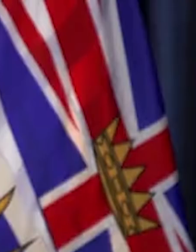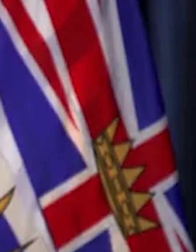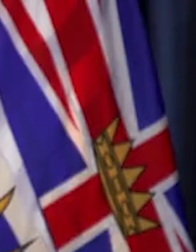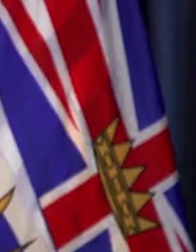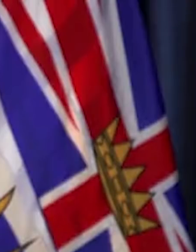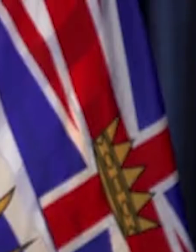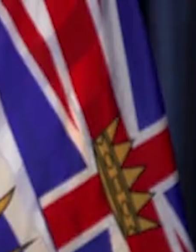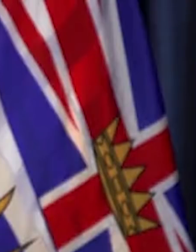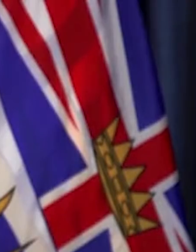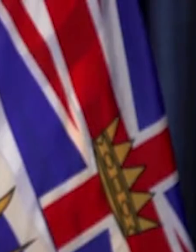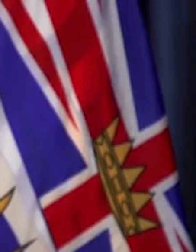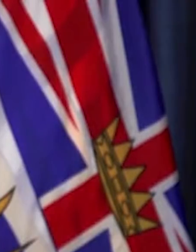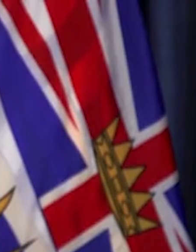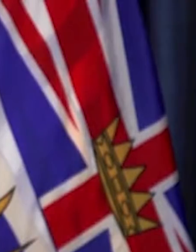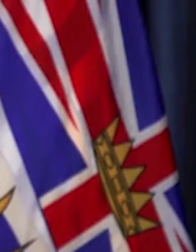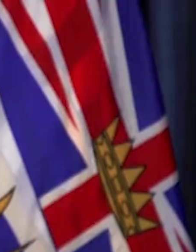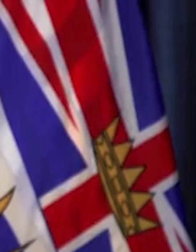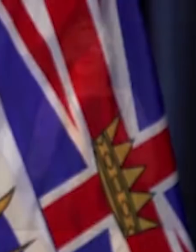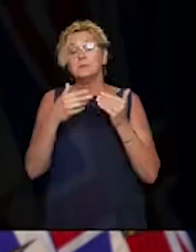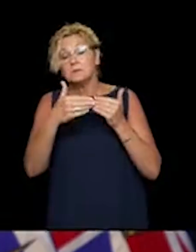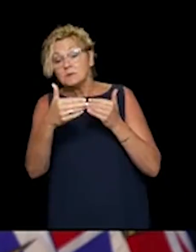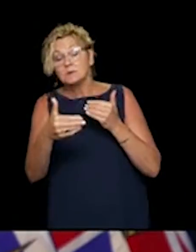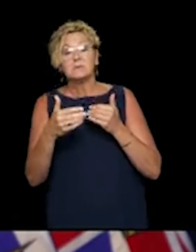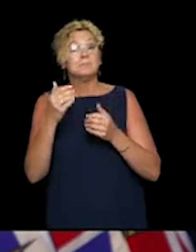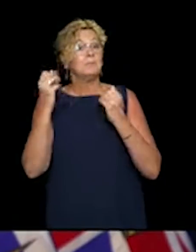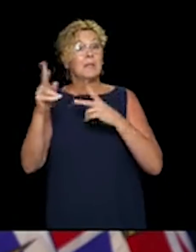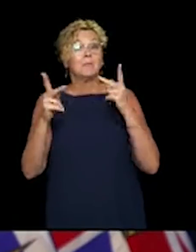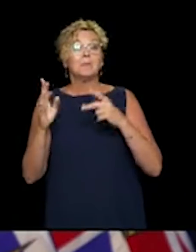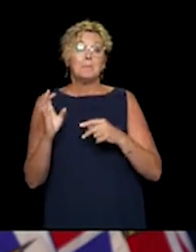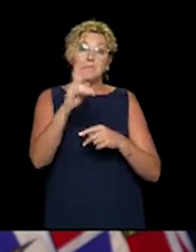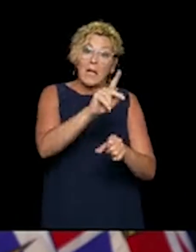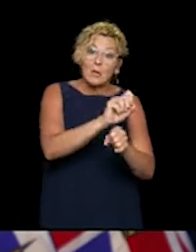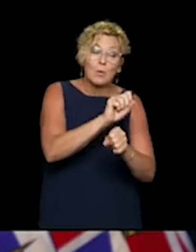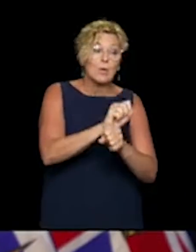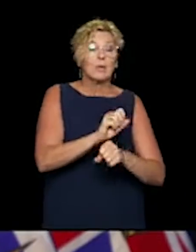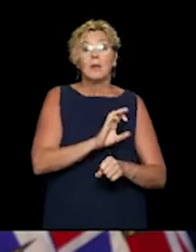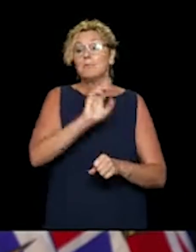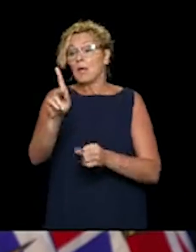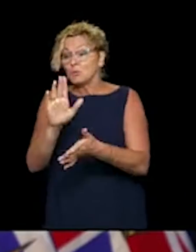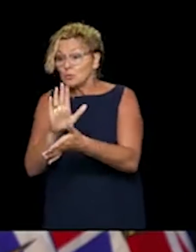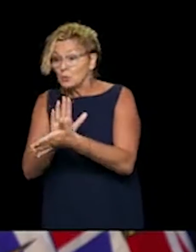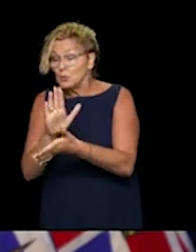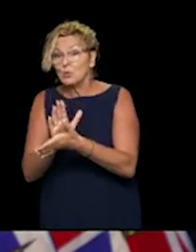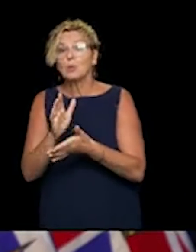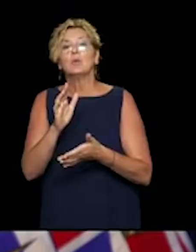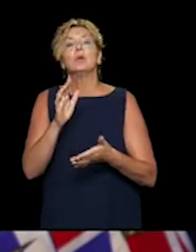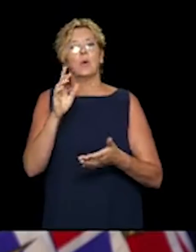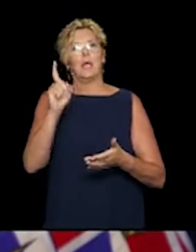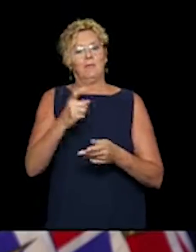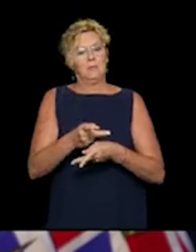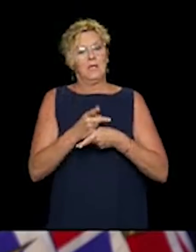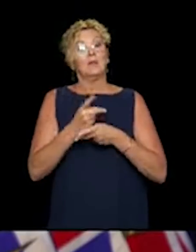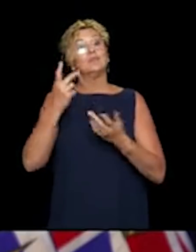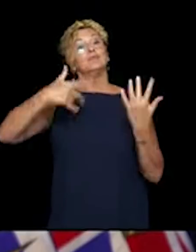to prepare. As we step into our offices, our workplaces, our schools, we need to take a step